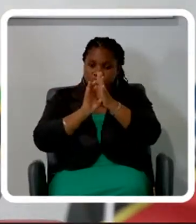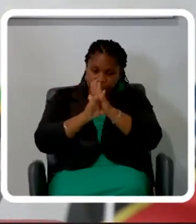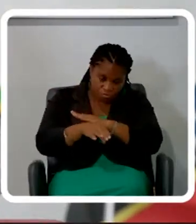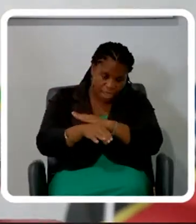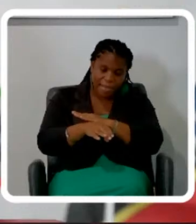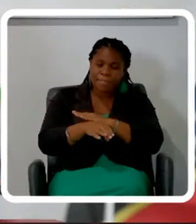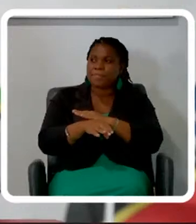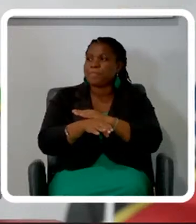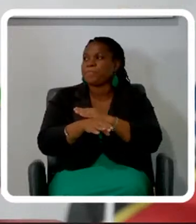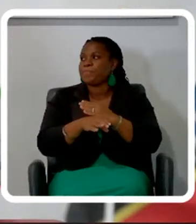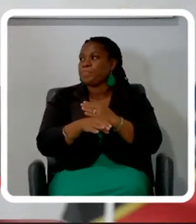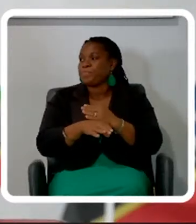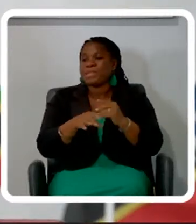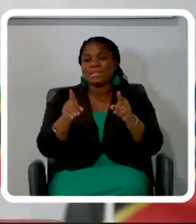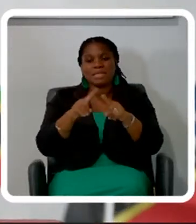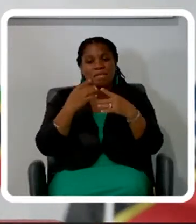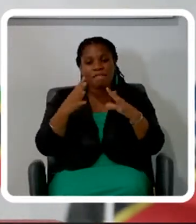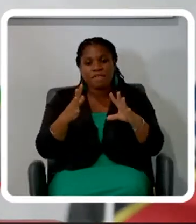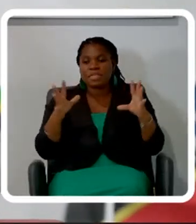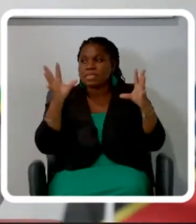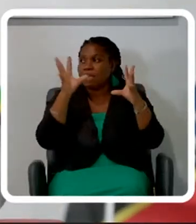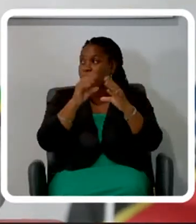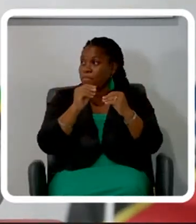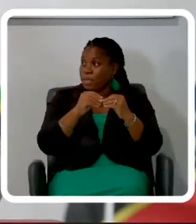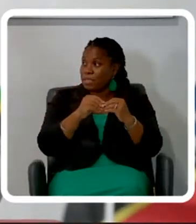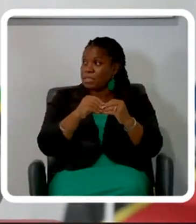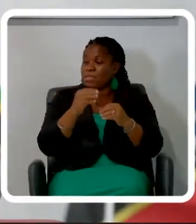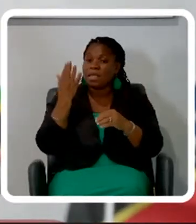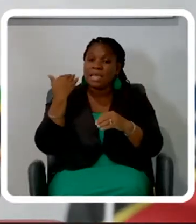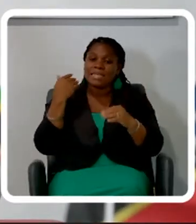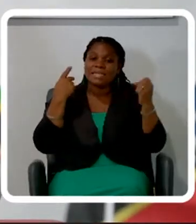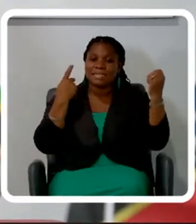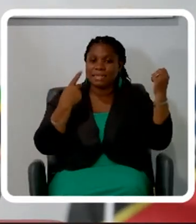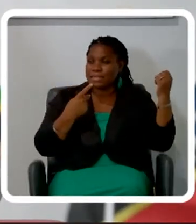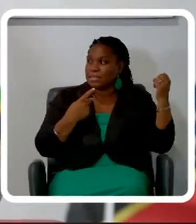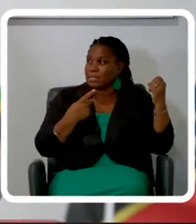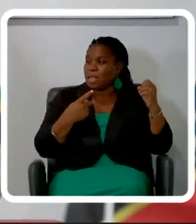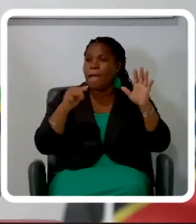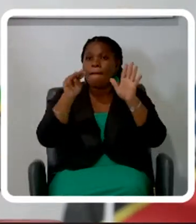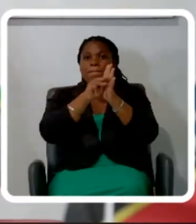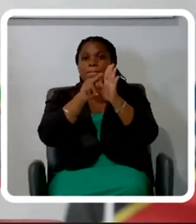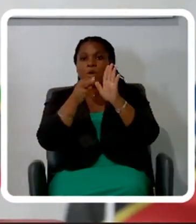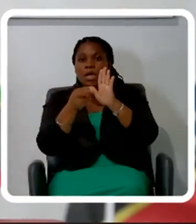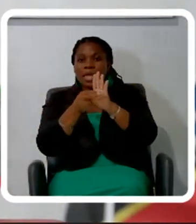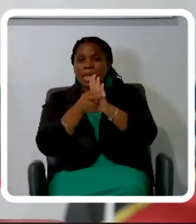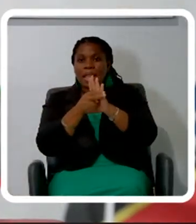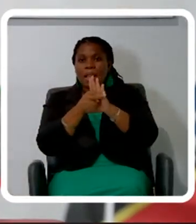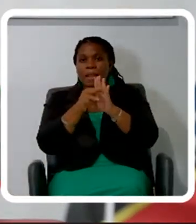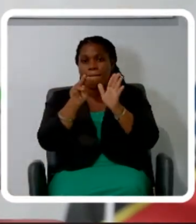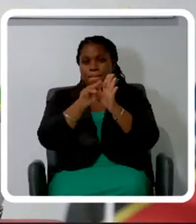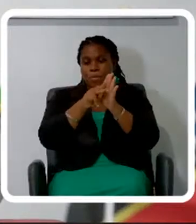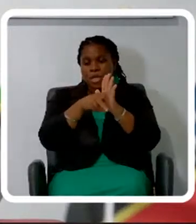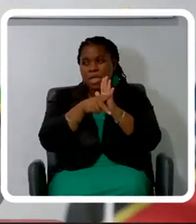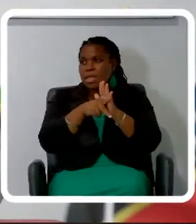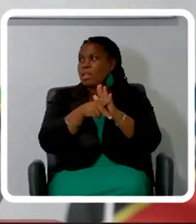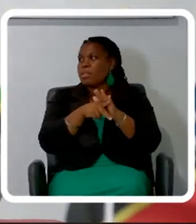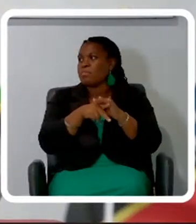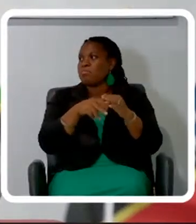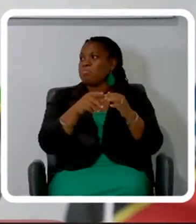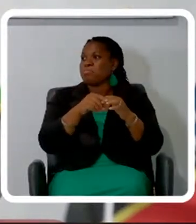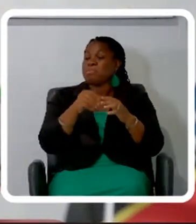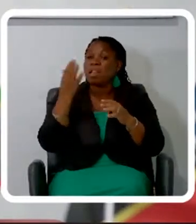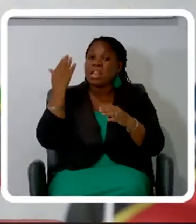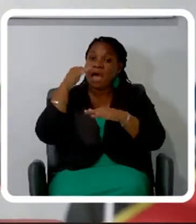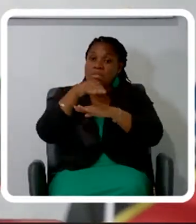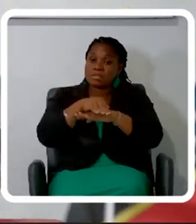forth. We also had consultation just last night in St. Peter's at the community center. We would have had consultation in Newtown on the